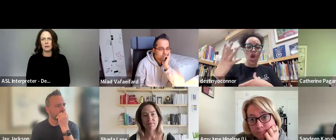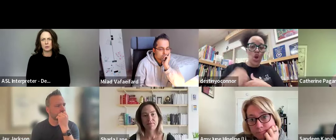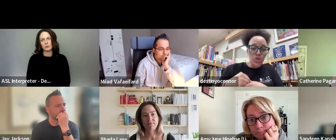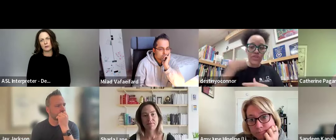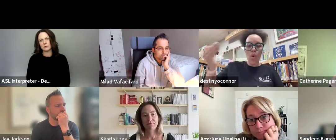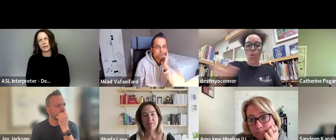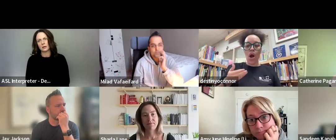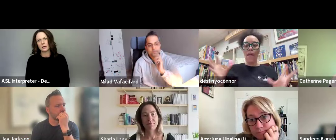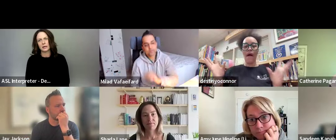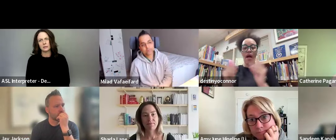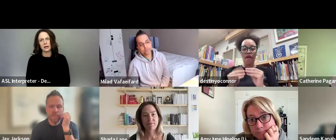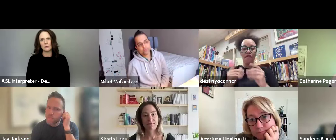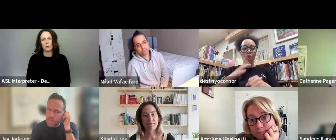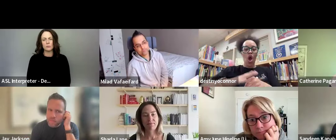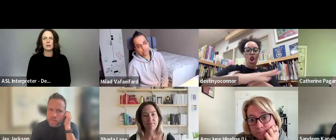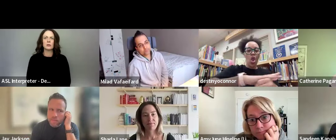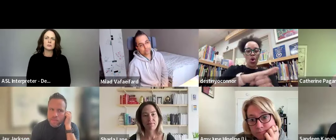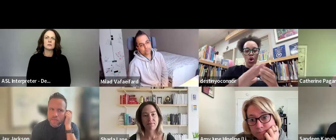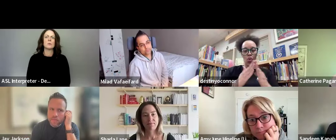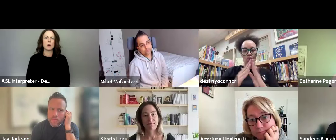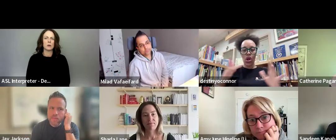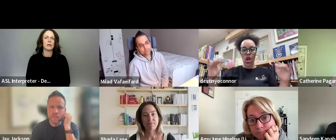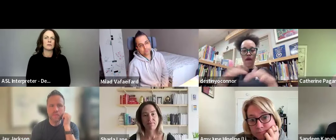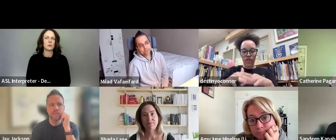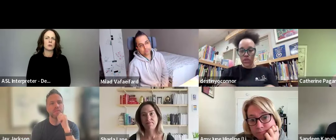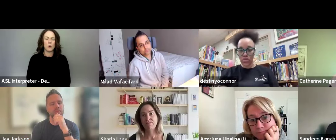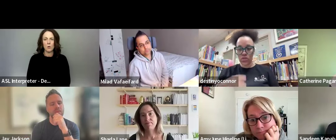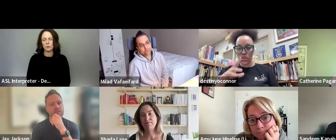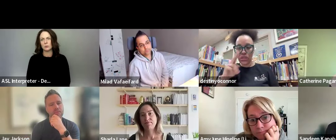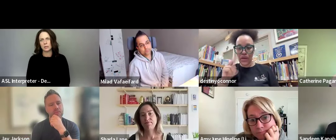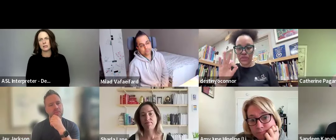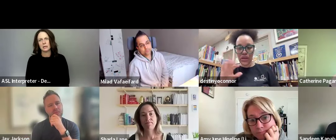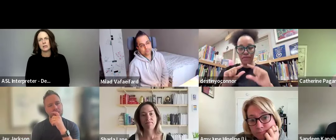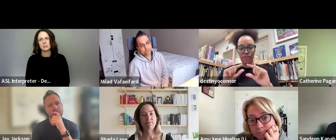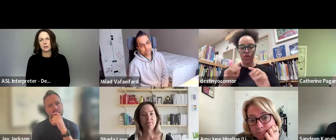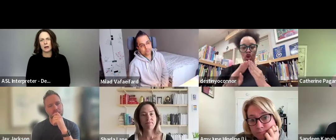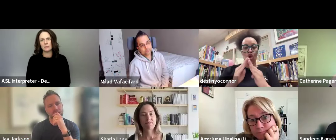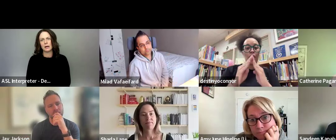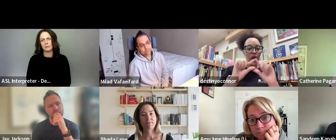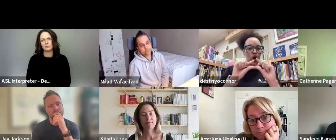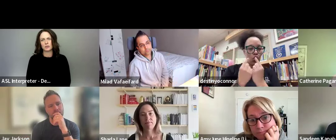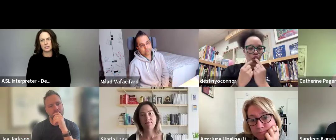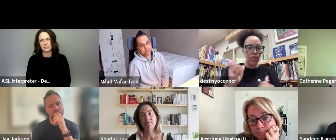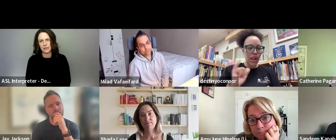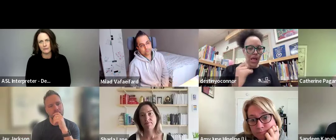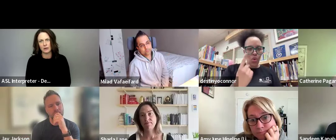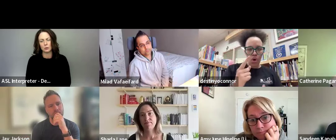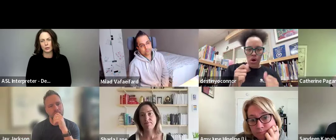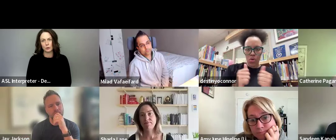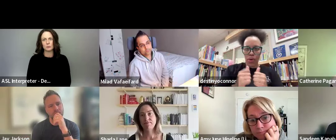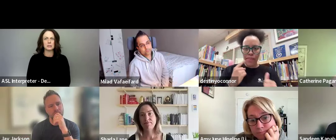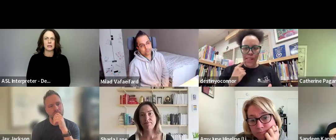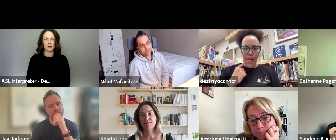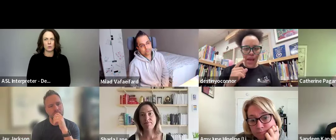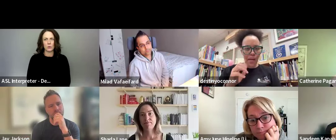soon, sooner rather than later. And we want to be inclusive and welcoming for the whole community to come for CNCF